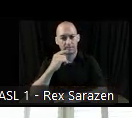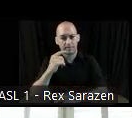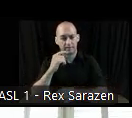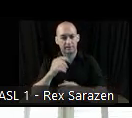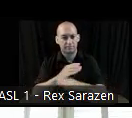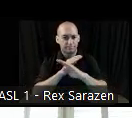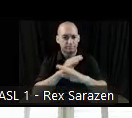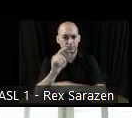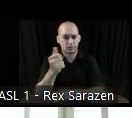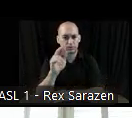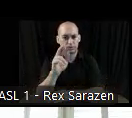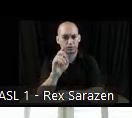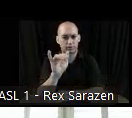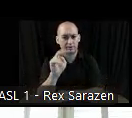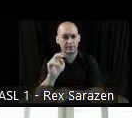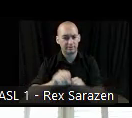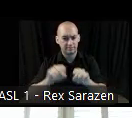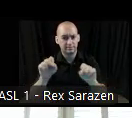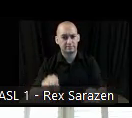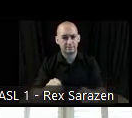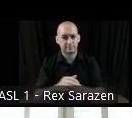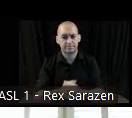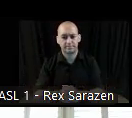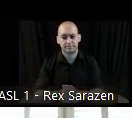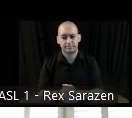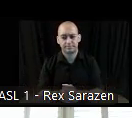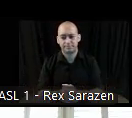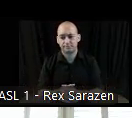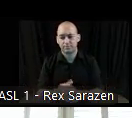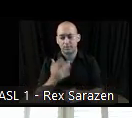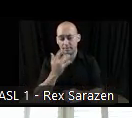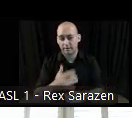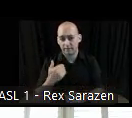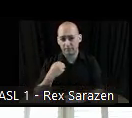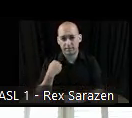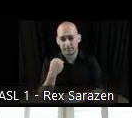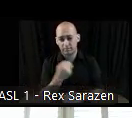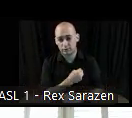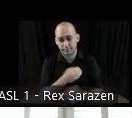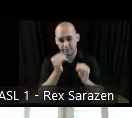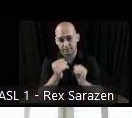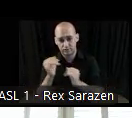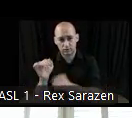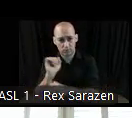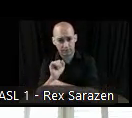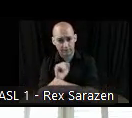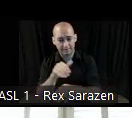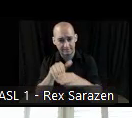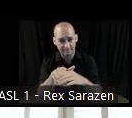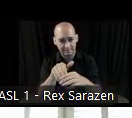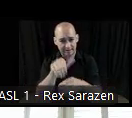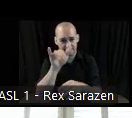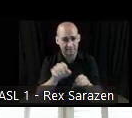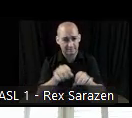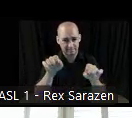Our subcommittee is luckily that we have memberships of individuals that are working within the public guardian system, and so